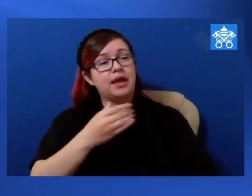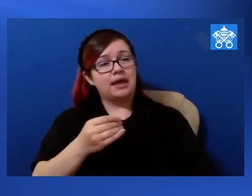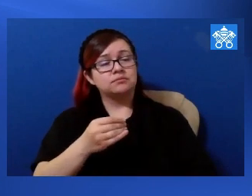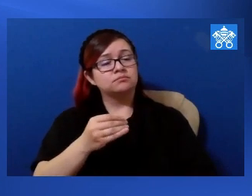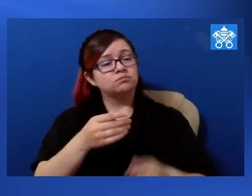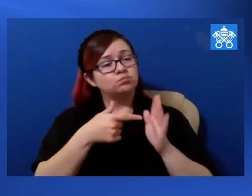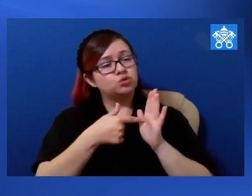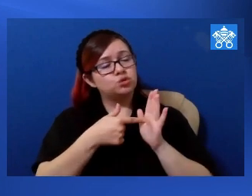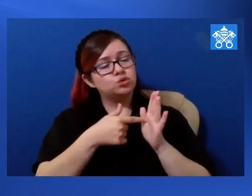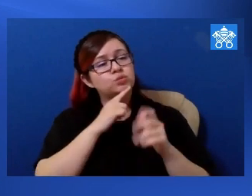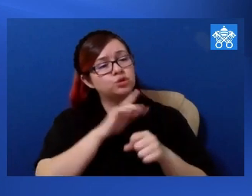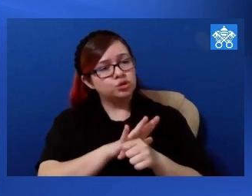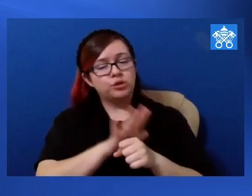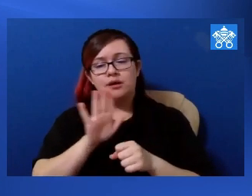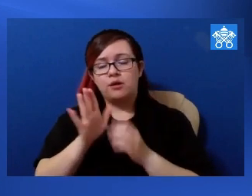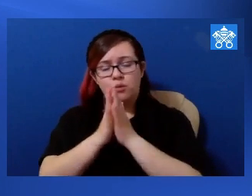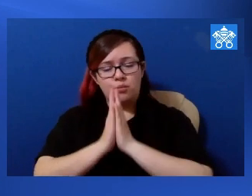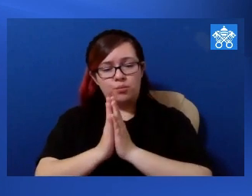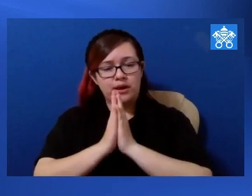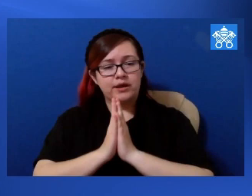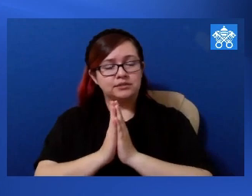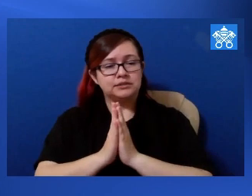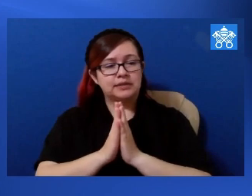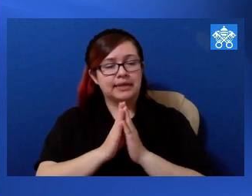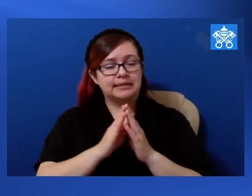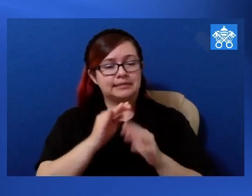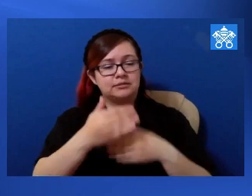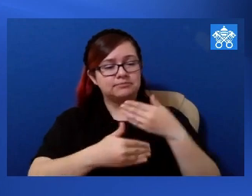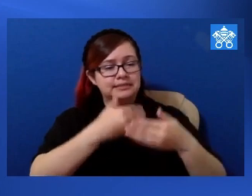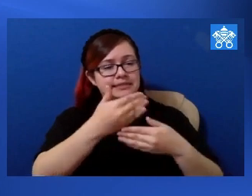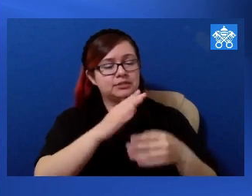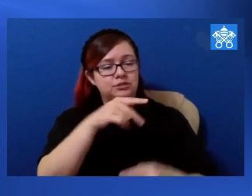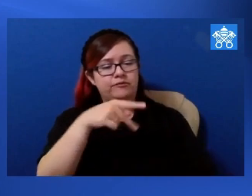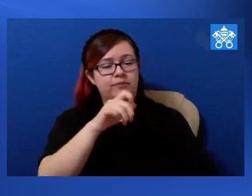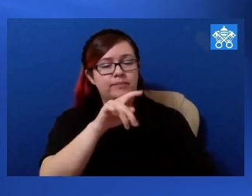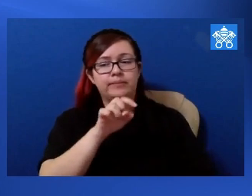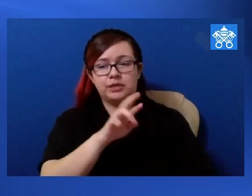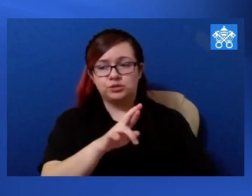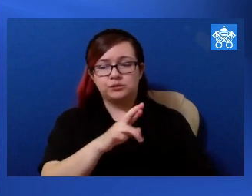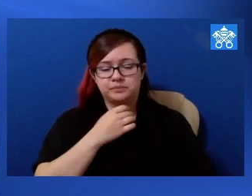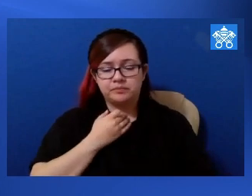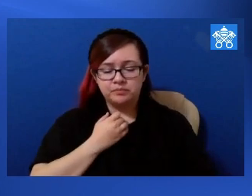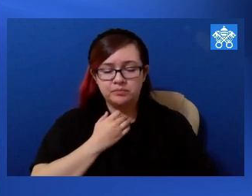respect and esteem and to assure you of their prayers for your ministry as the successor of Peter.